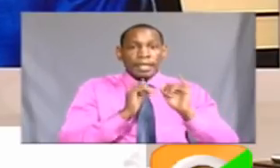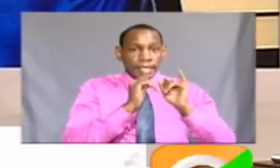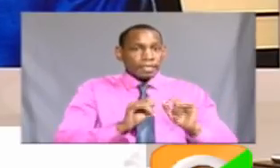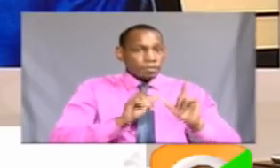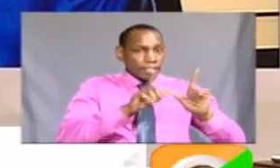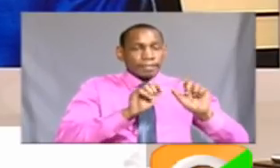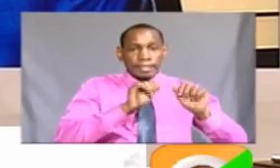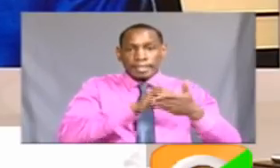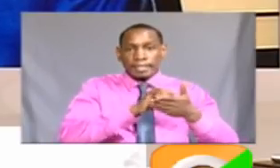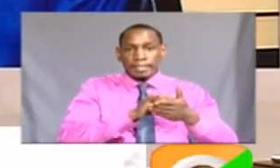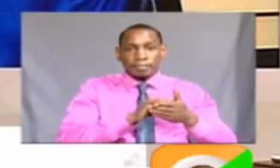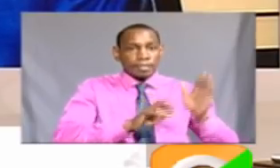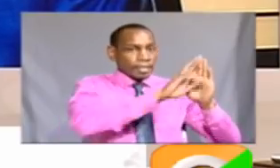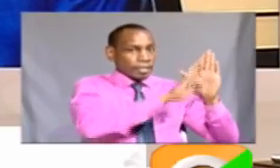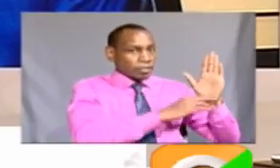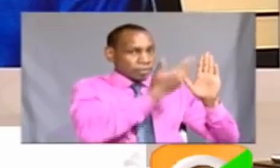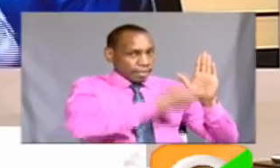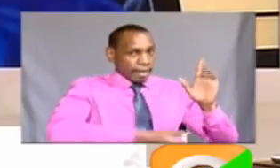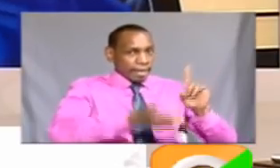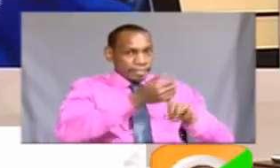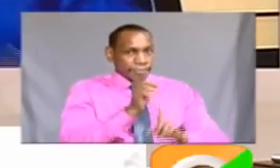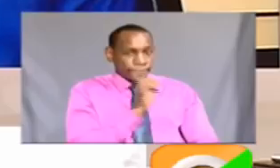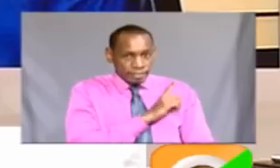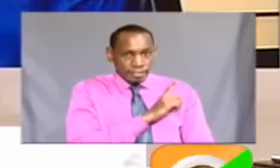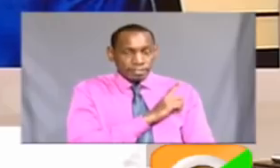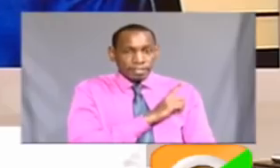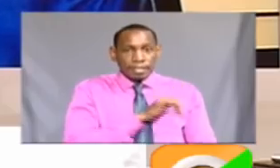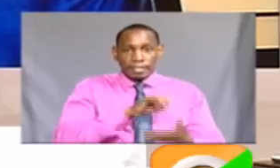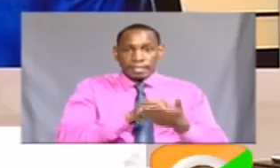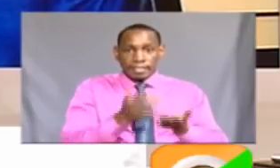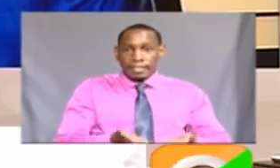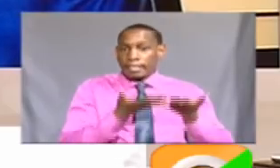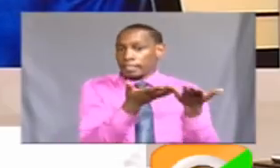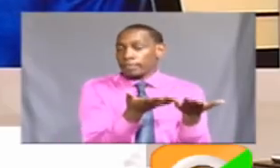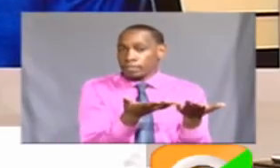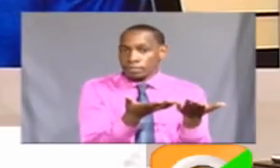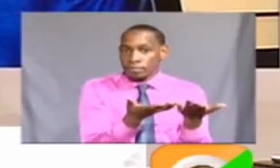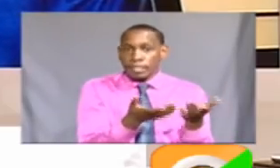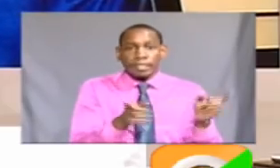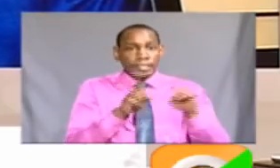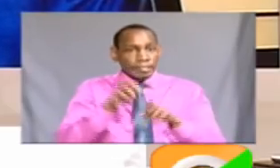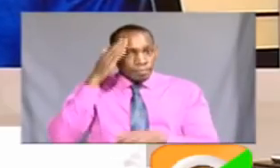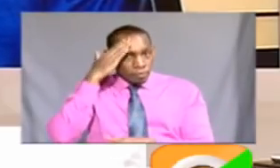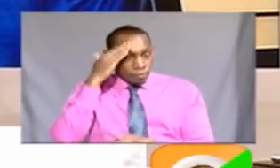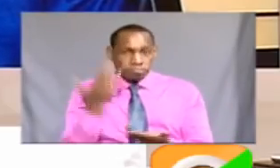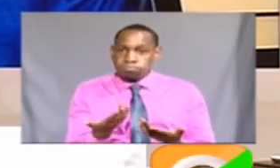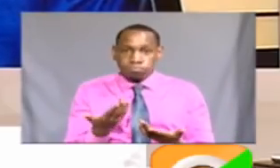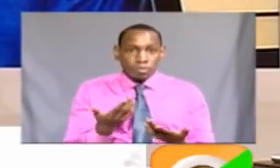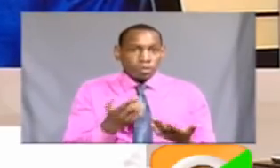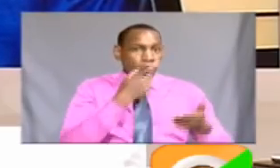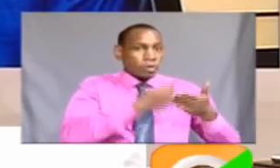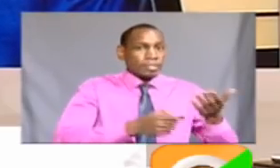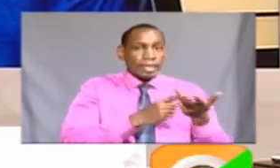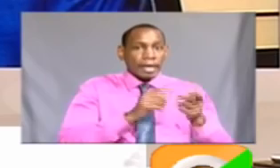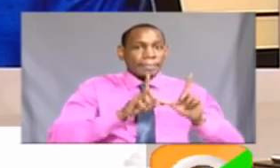certification to ensure that you have met all of this, these guidelines that have been provided. Are you aware of, you know, how much